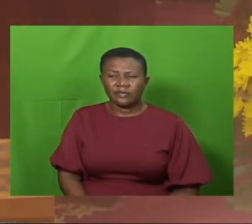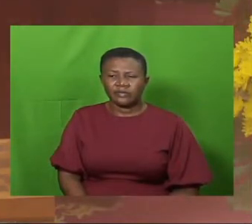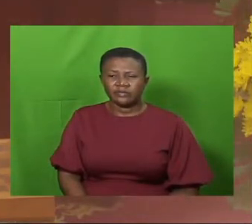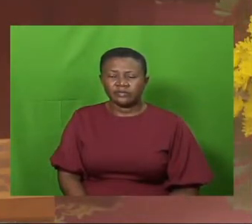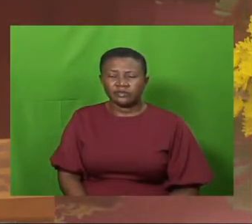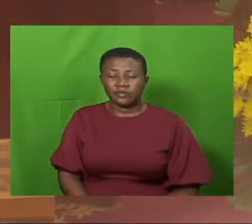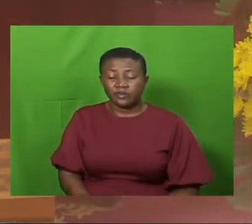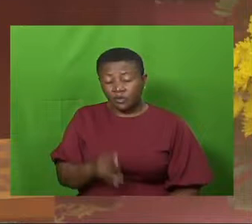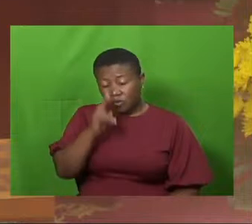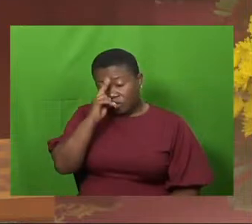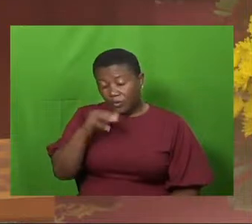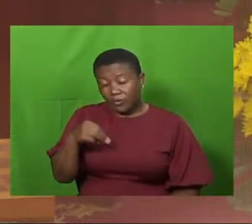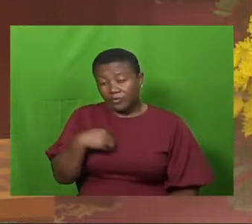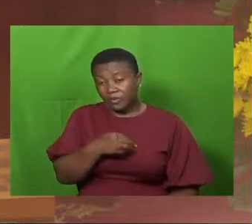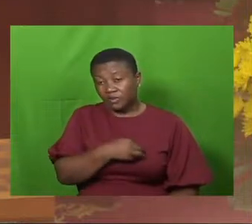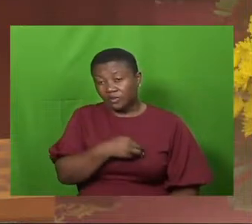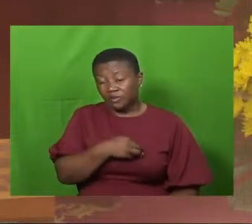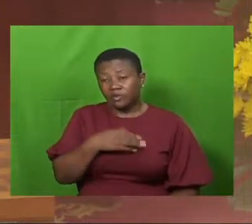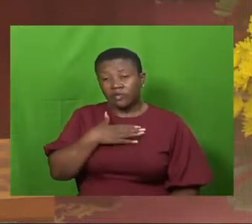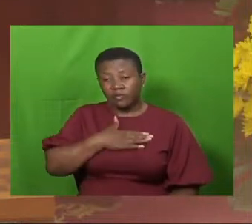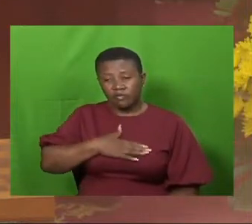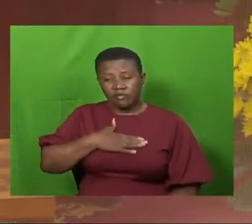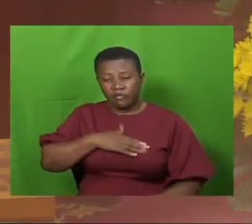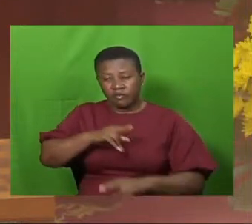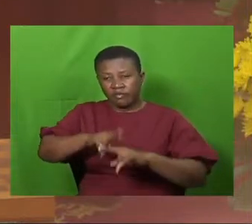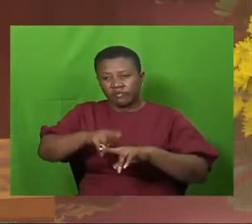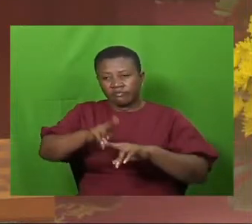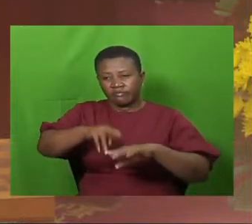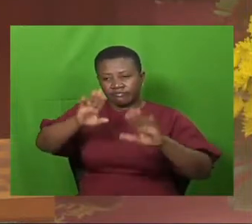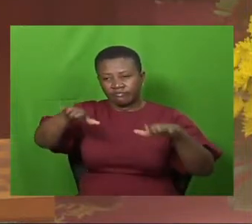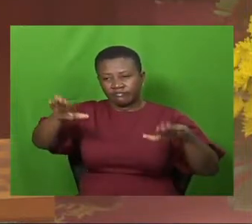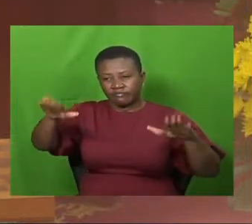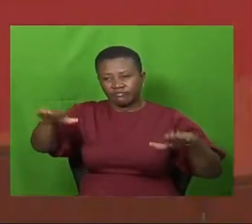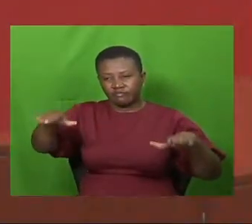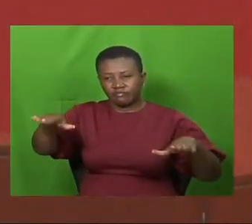Honourable members, please resume your seat.